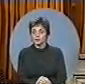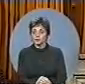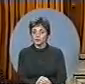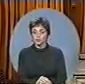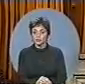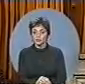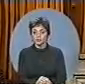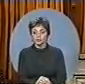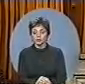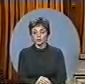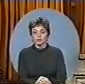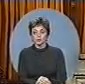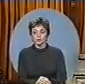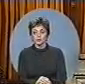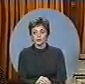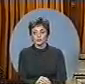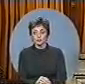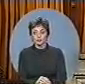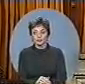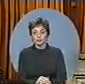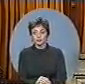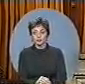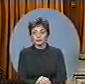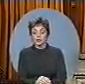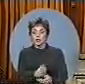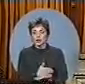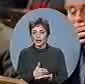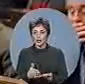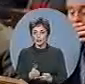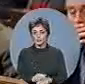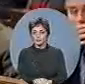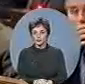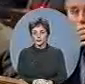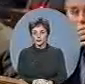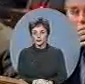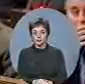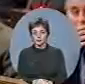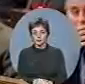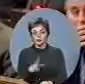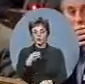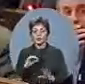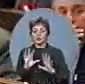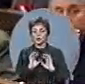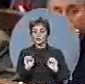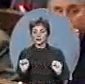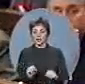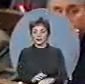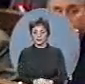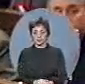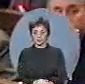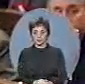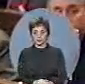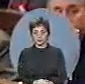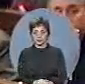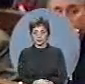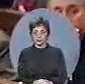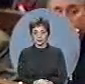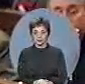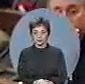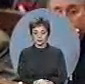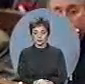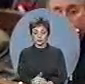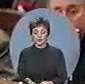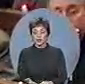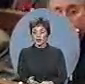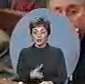Minister of Justice. Order. Right, Mr. Speaker, what is very disappointing, Mr. Speaker, is the Liberal position with respect